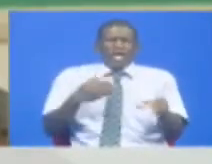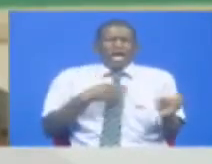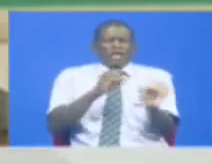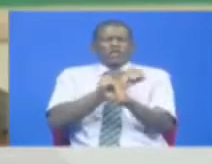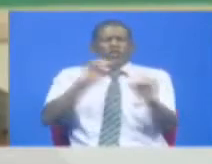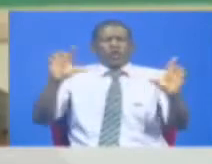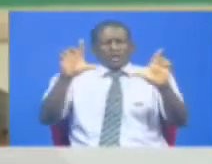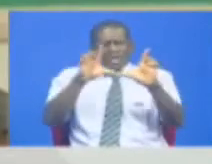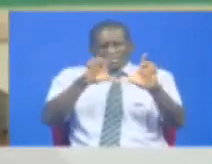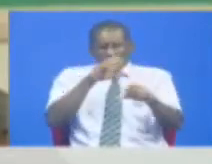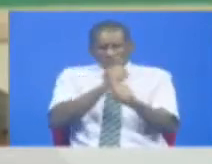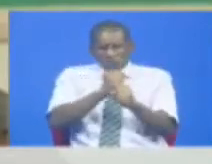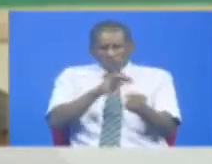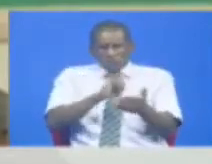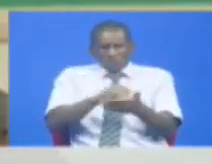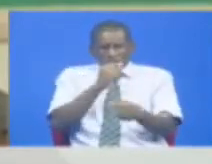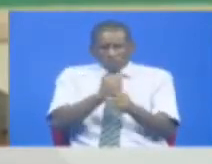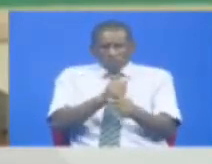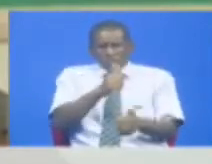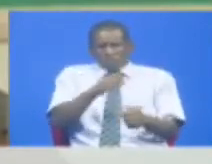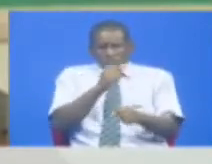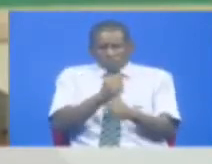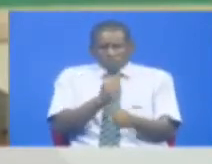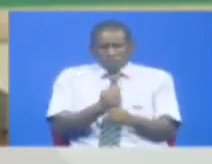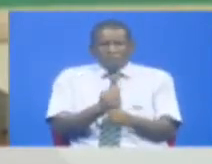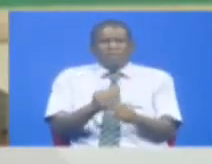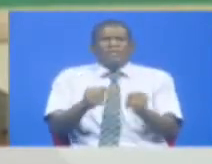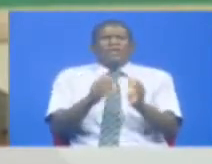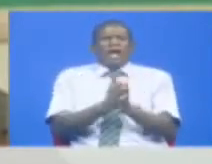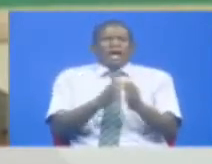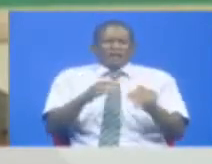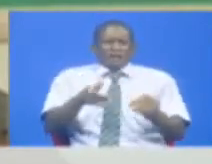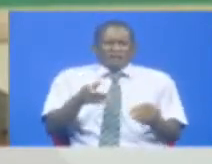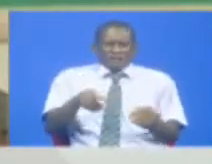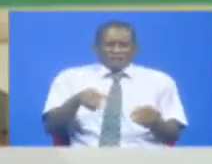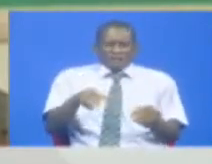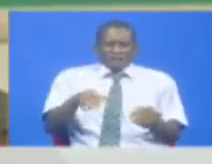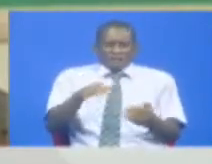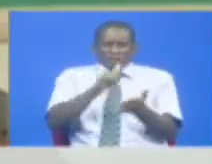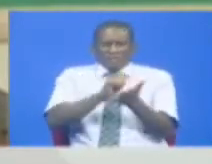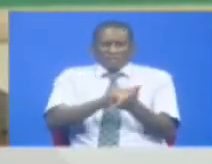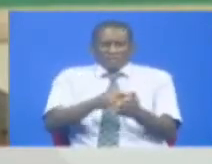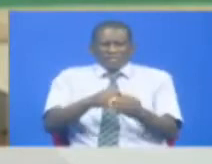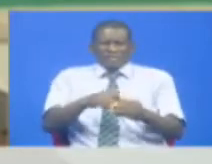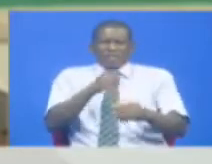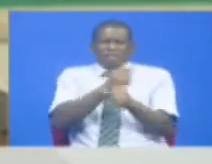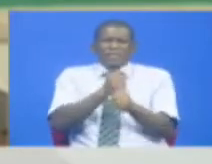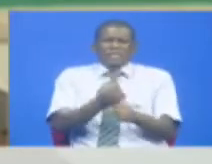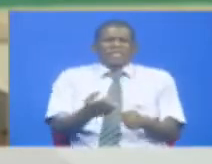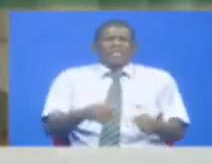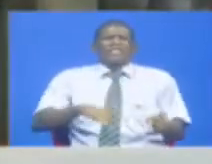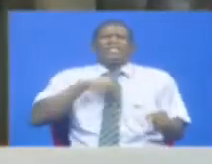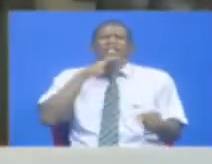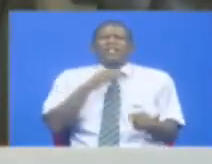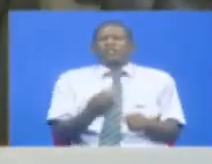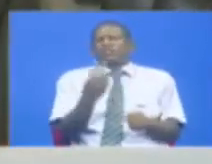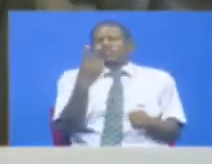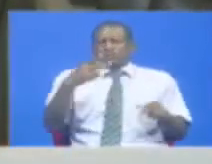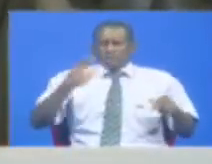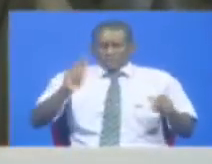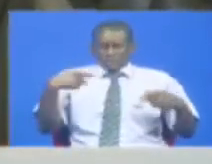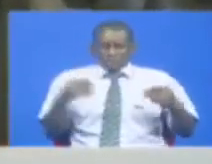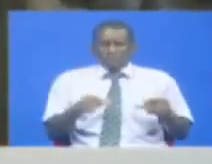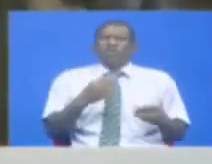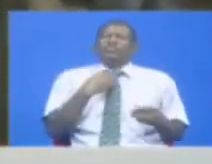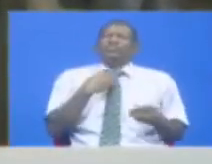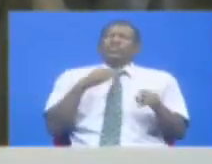do that the kind of work which they were doing, and thus causing the death of some two Kenyans. The union further